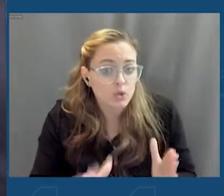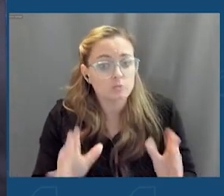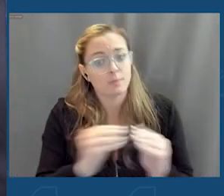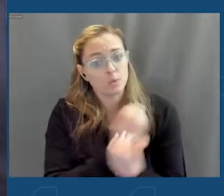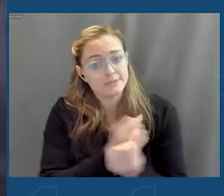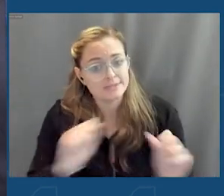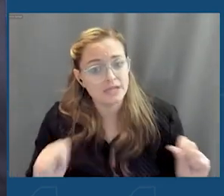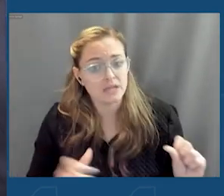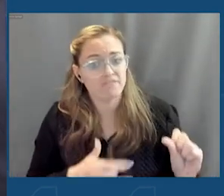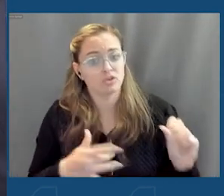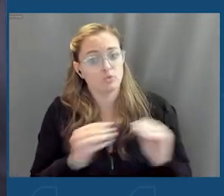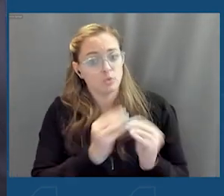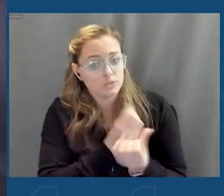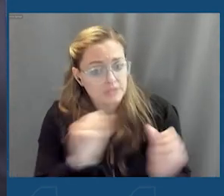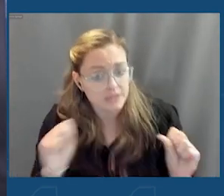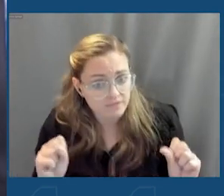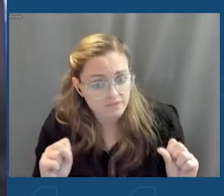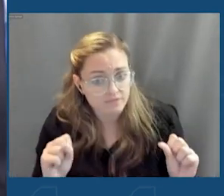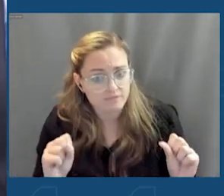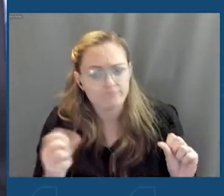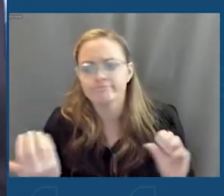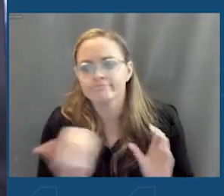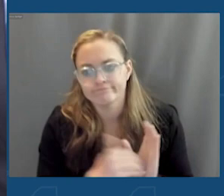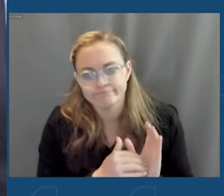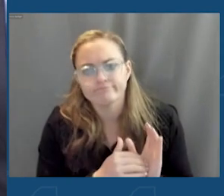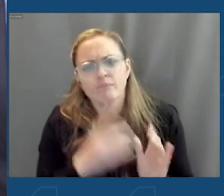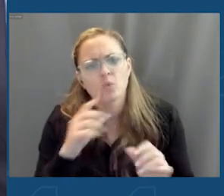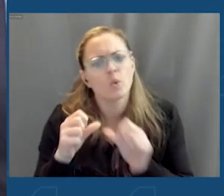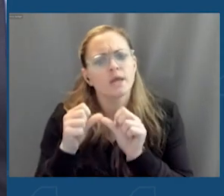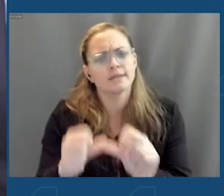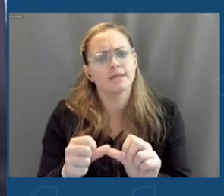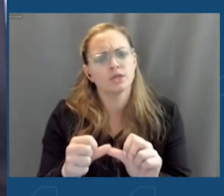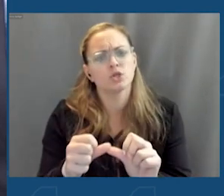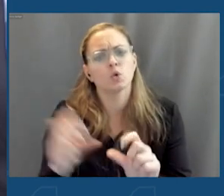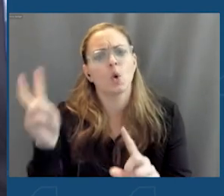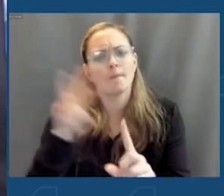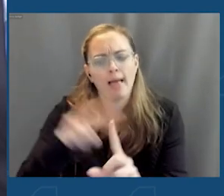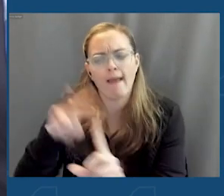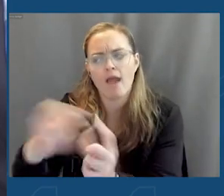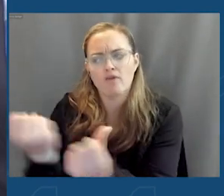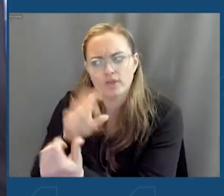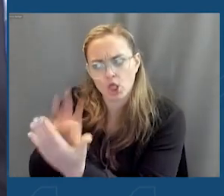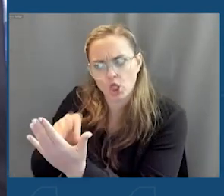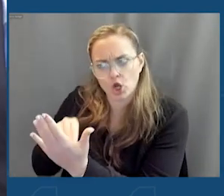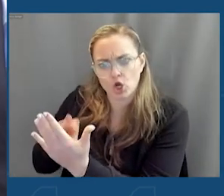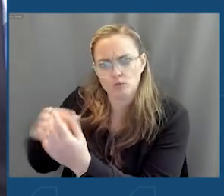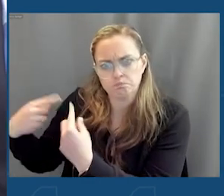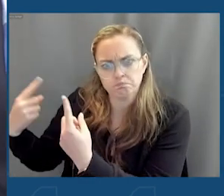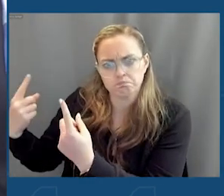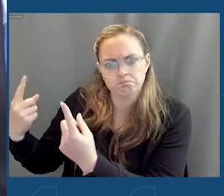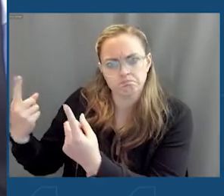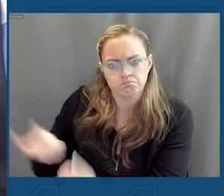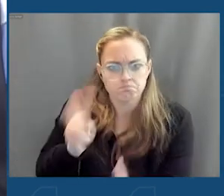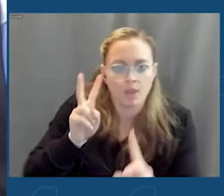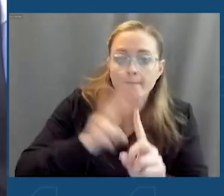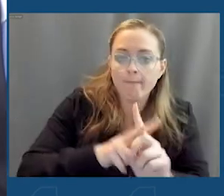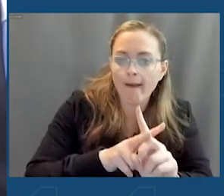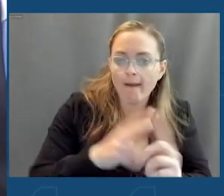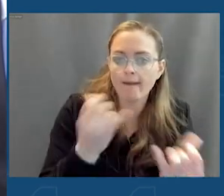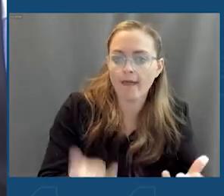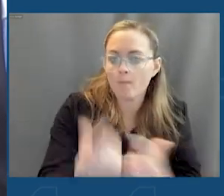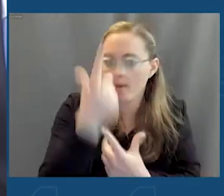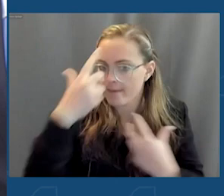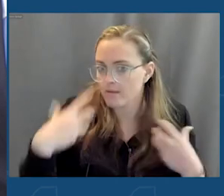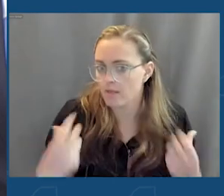and feel safer. And again, we're going to continue applying the lessons we learned. You heard about what I spoke about mental